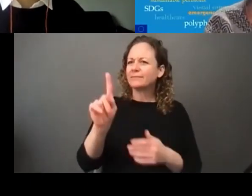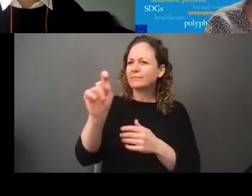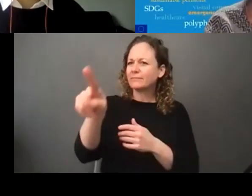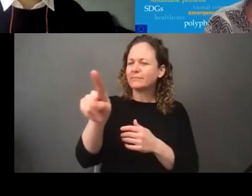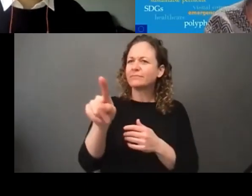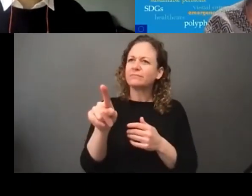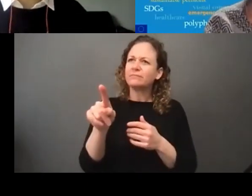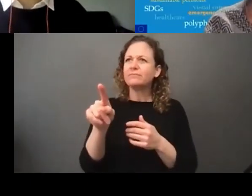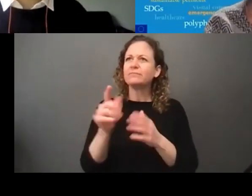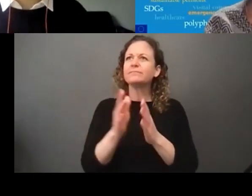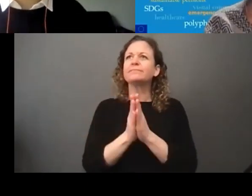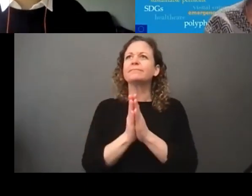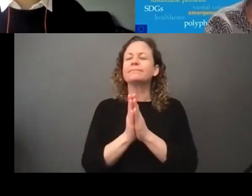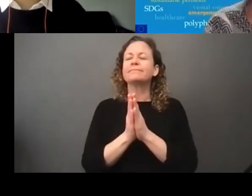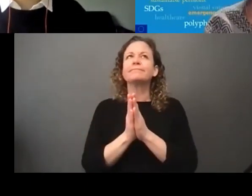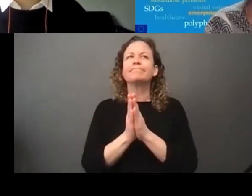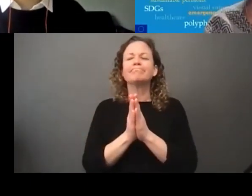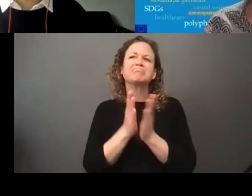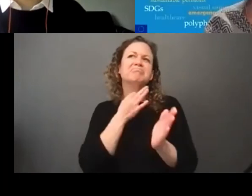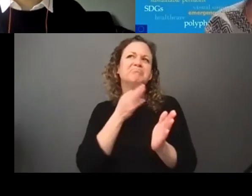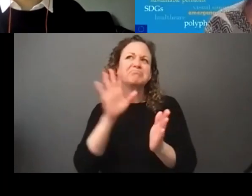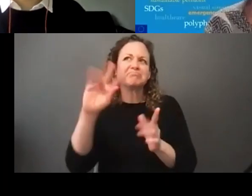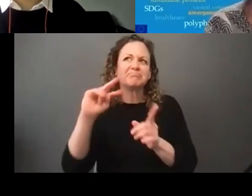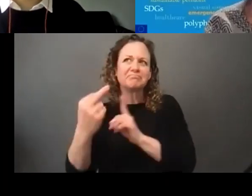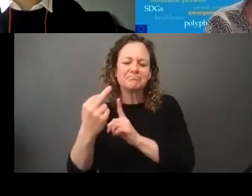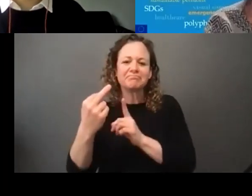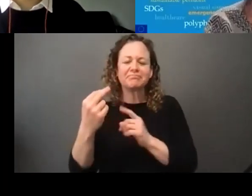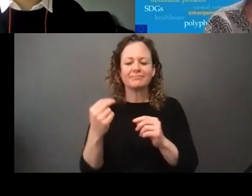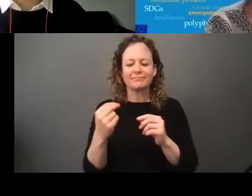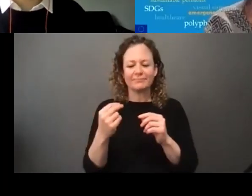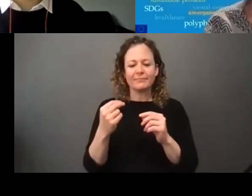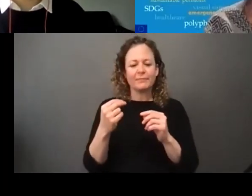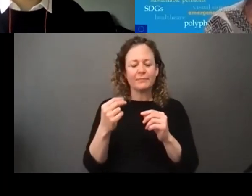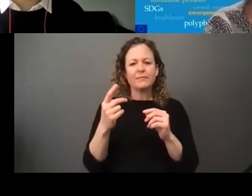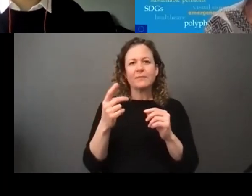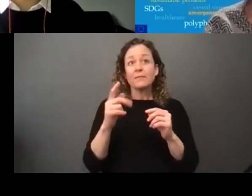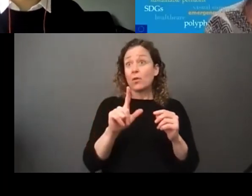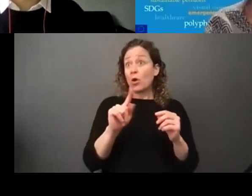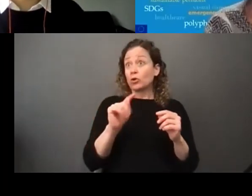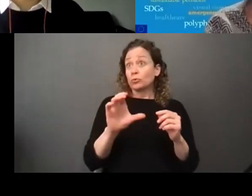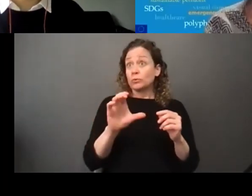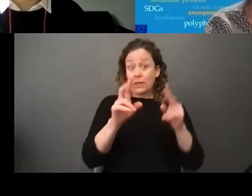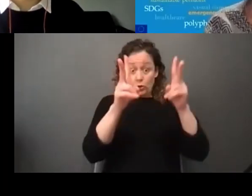really curious to know what you think. The issues in long-term care mostly are a result of